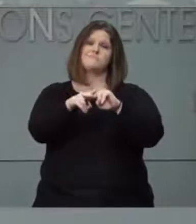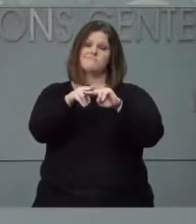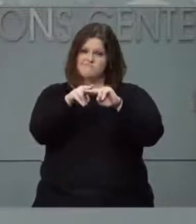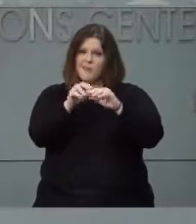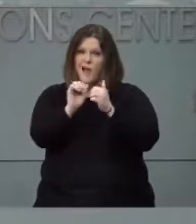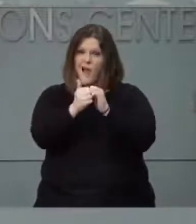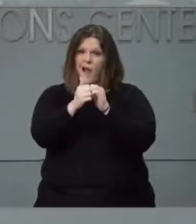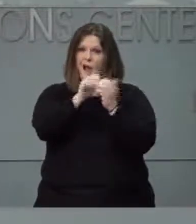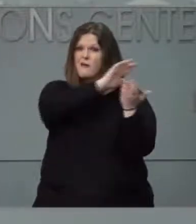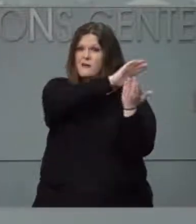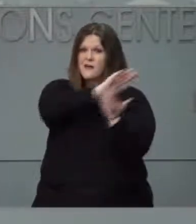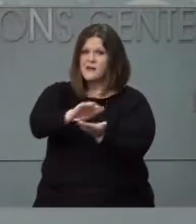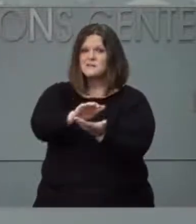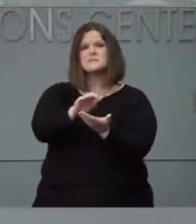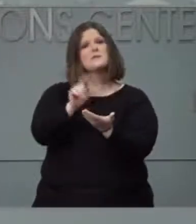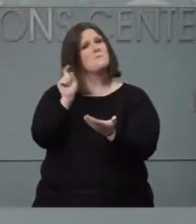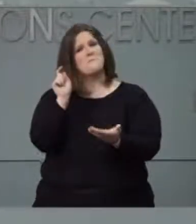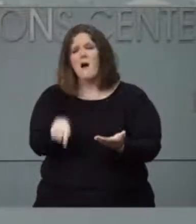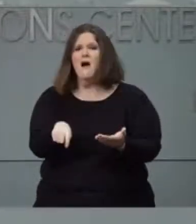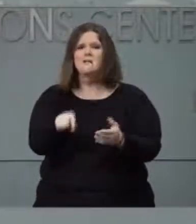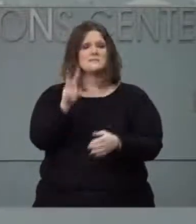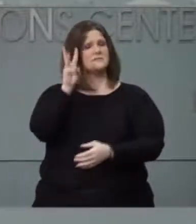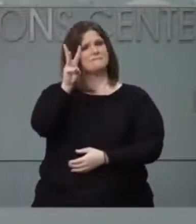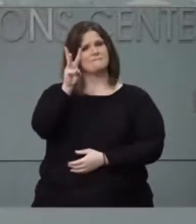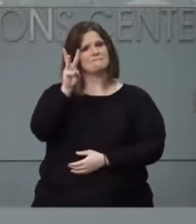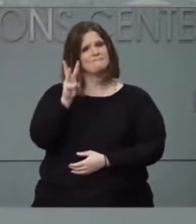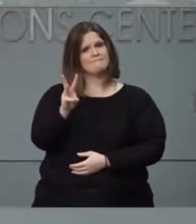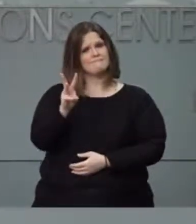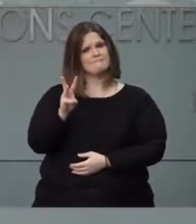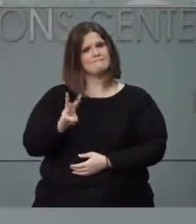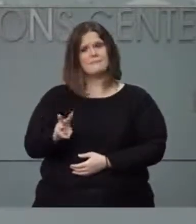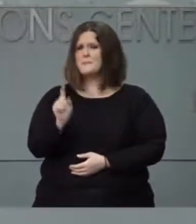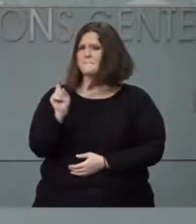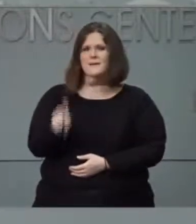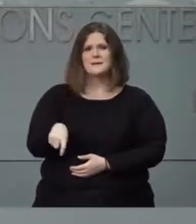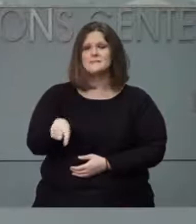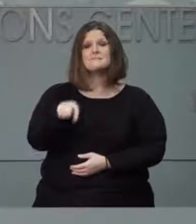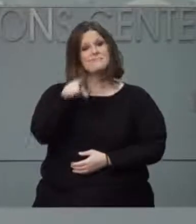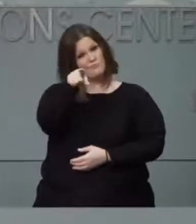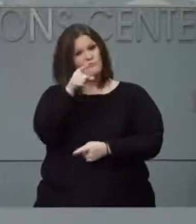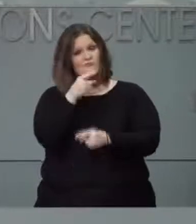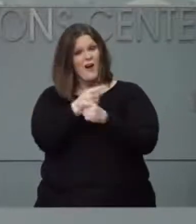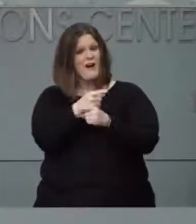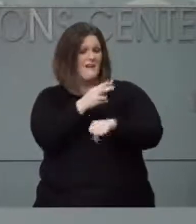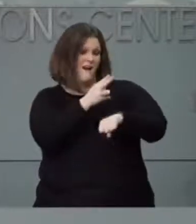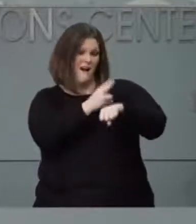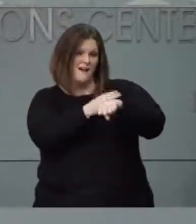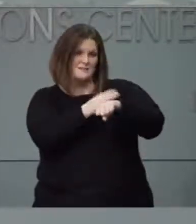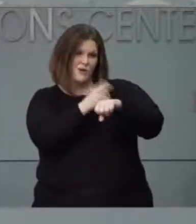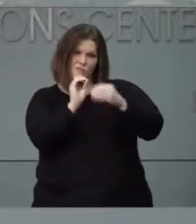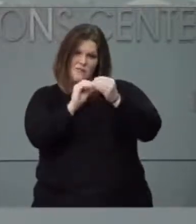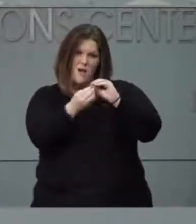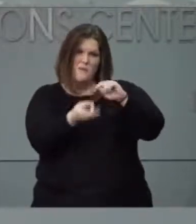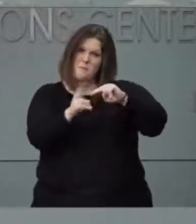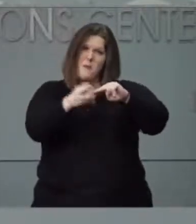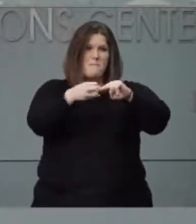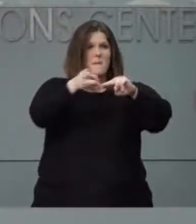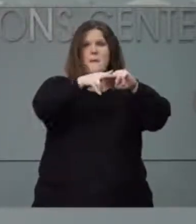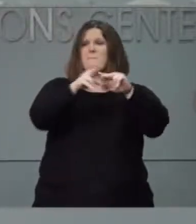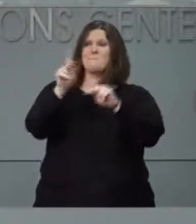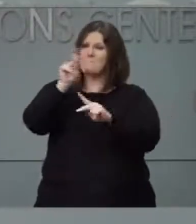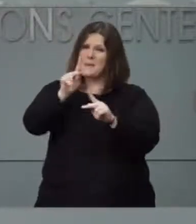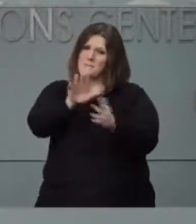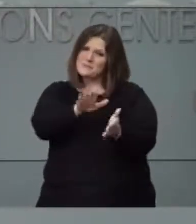slow the spread of this virus. We have to, because as you said, our hospitalizations are going up and people are dying. So we need to work hard at